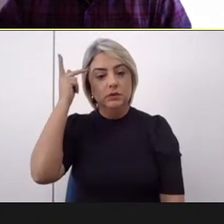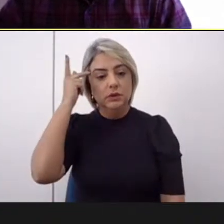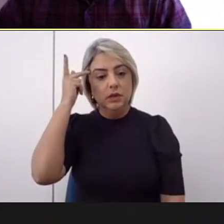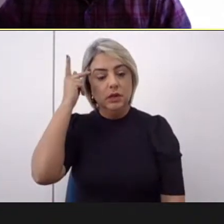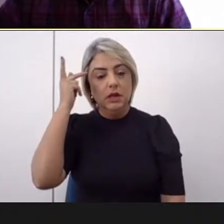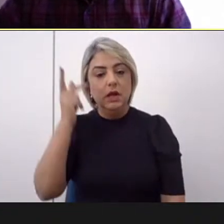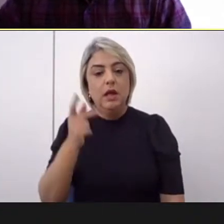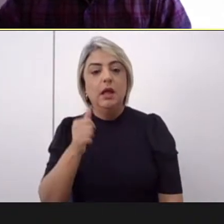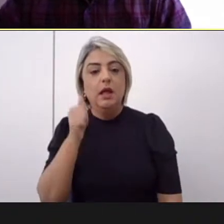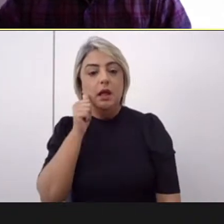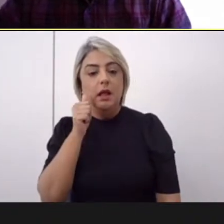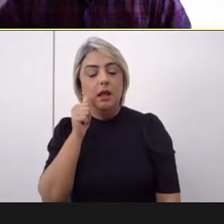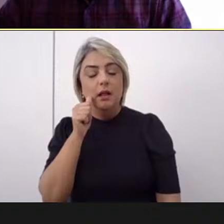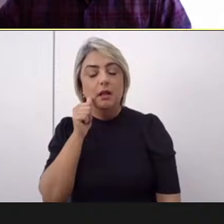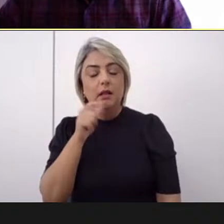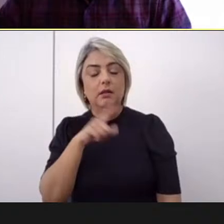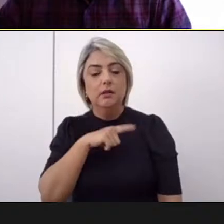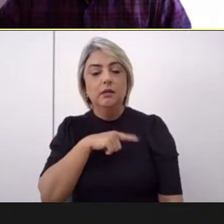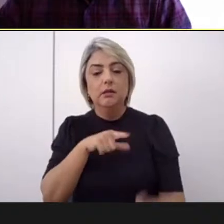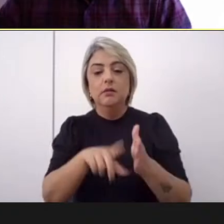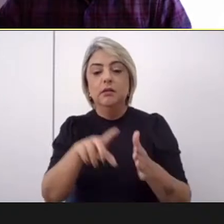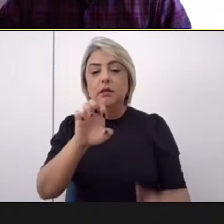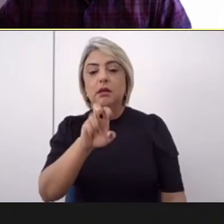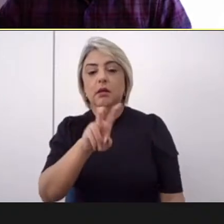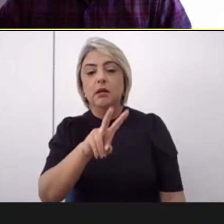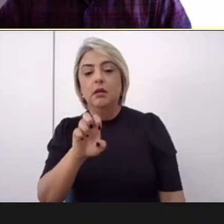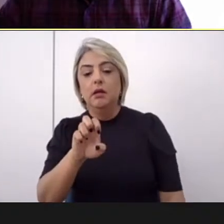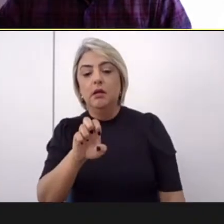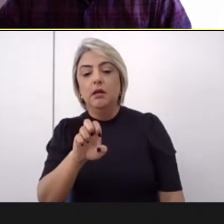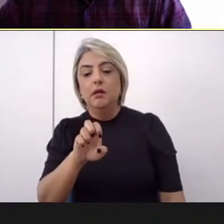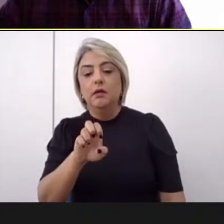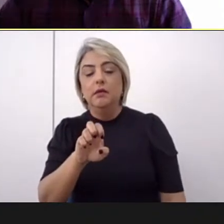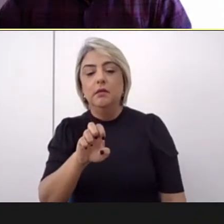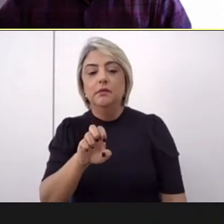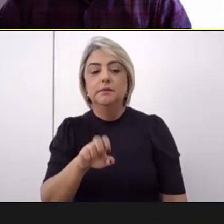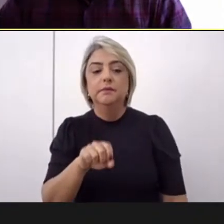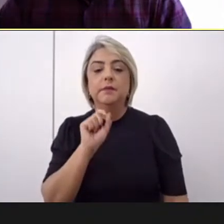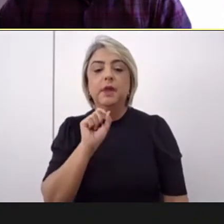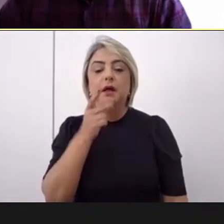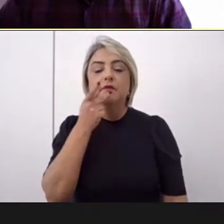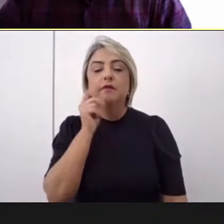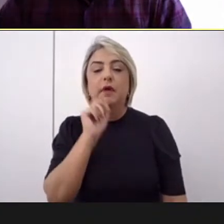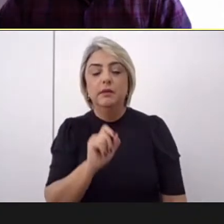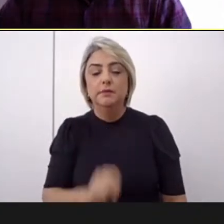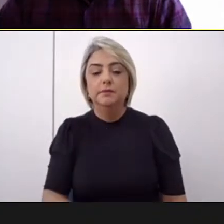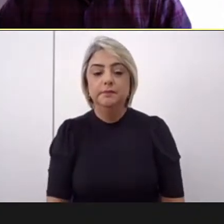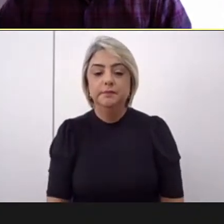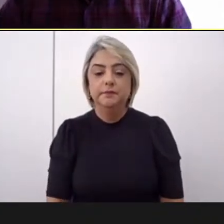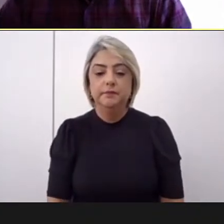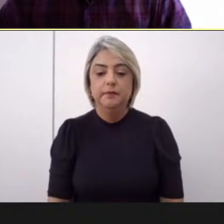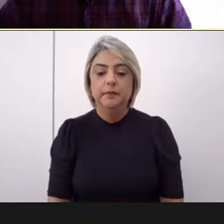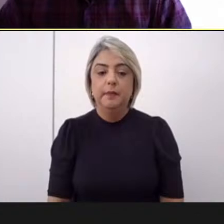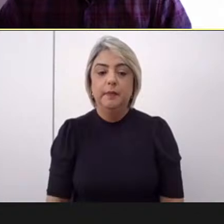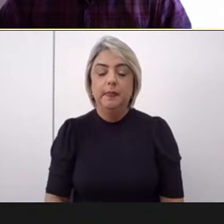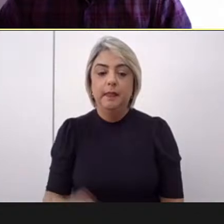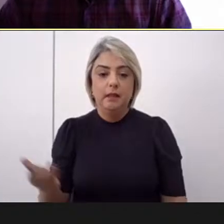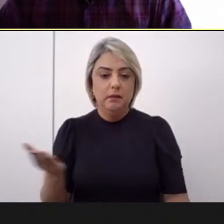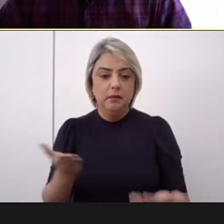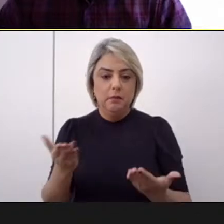to Ève. She says that recently in São Paulo,